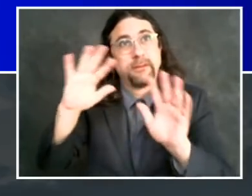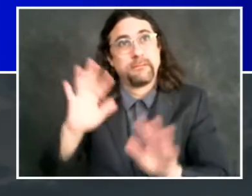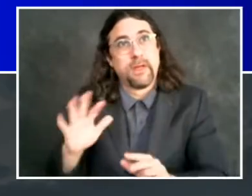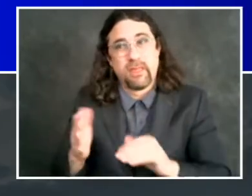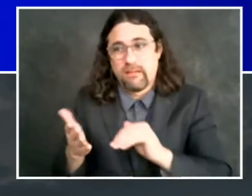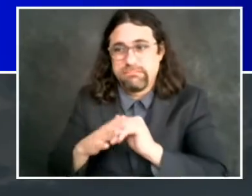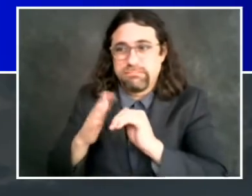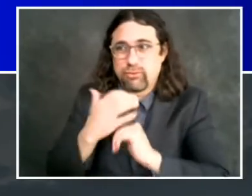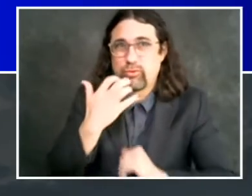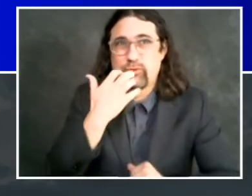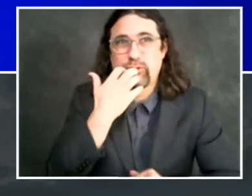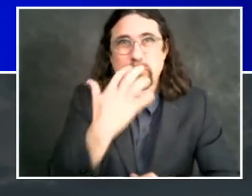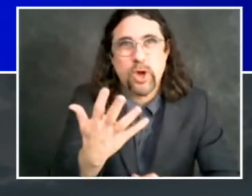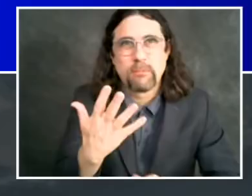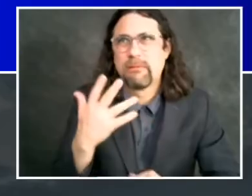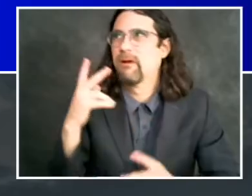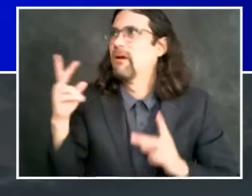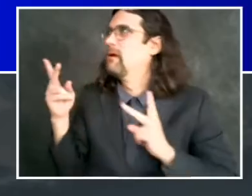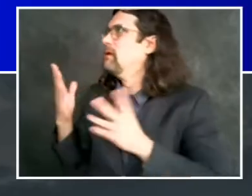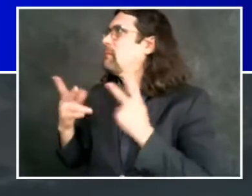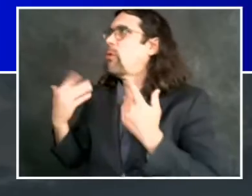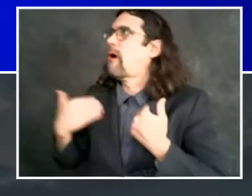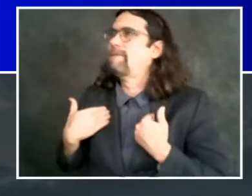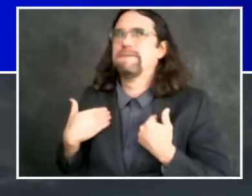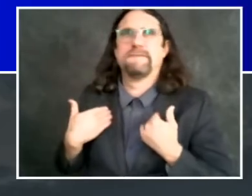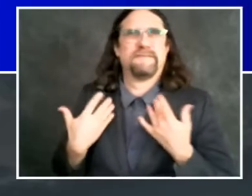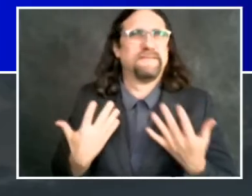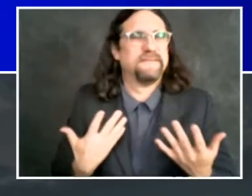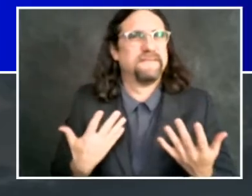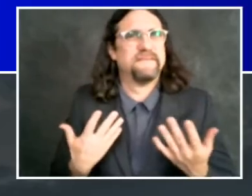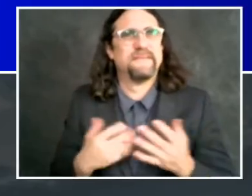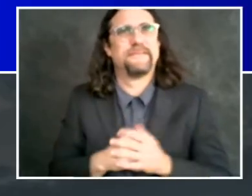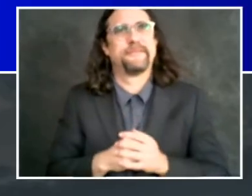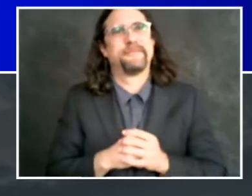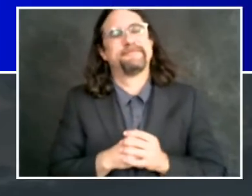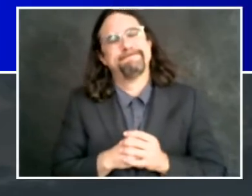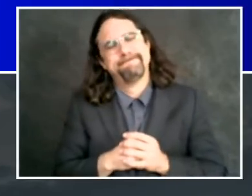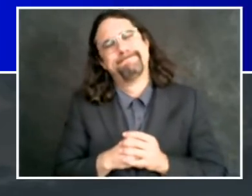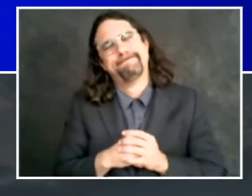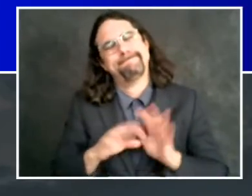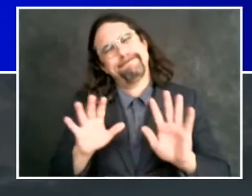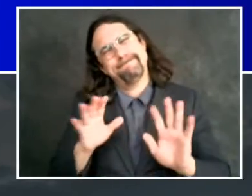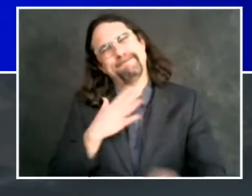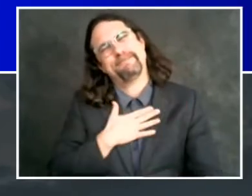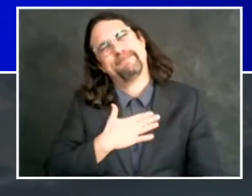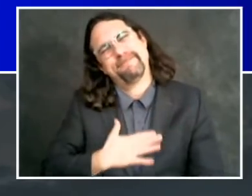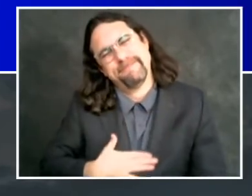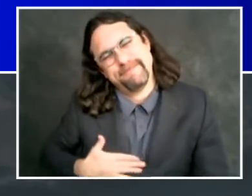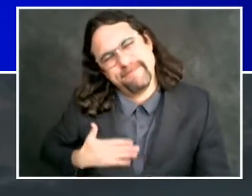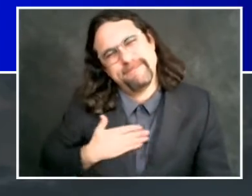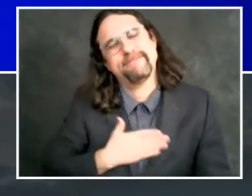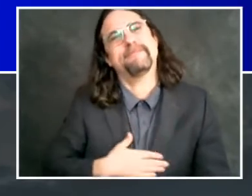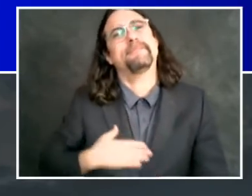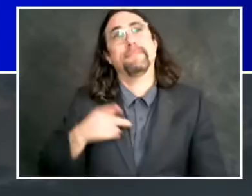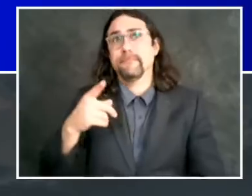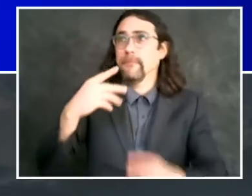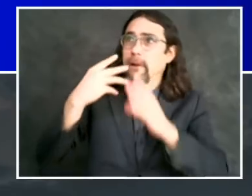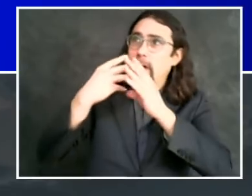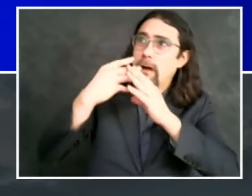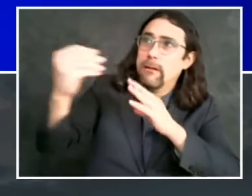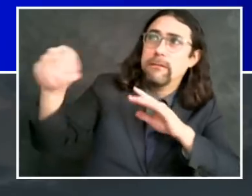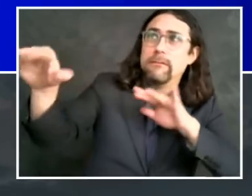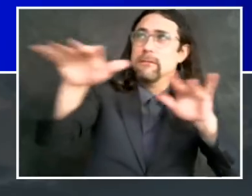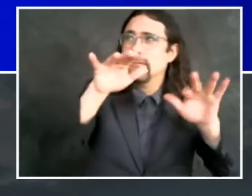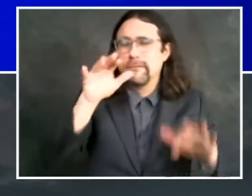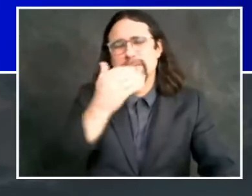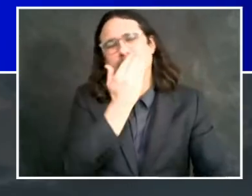a face covering on. Now, a place where you particularly have to be attentive, and I want to remind people these rules. When you go into a